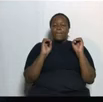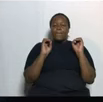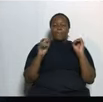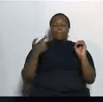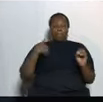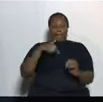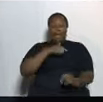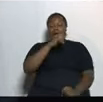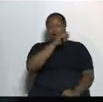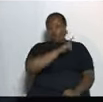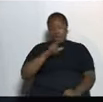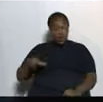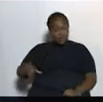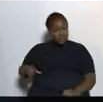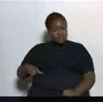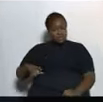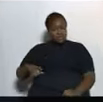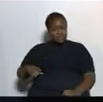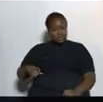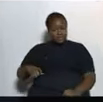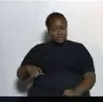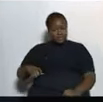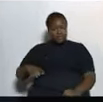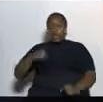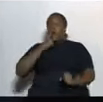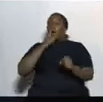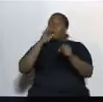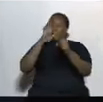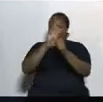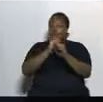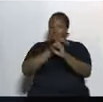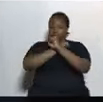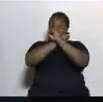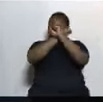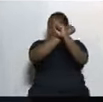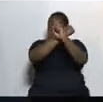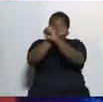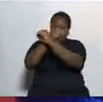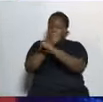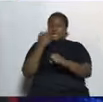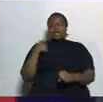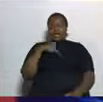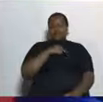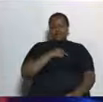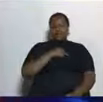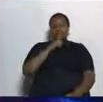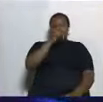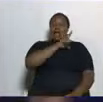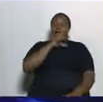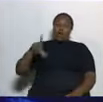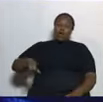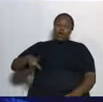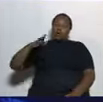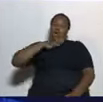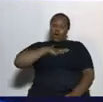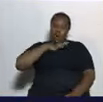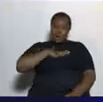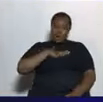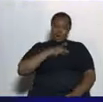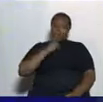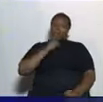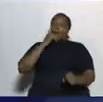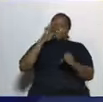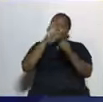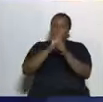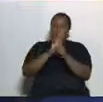Our Lord. Bwana wetu promises to protect us. Yeye ambaye atatulinda. Our Lord. Bwana wetu promises